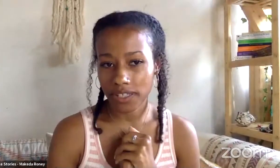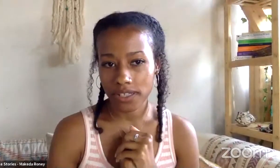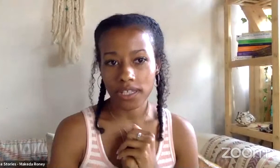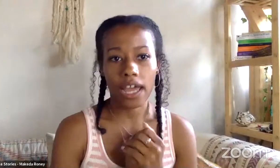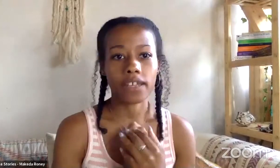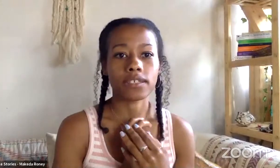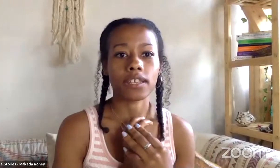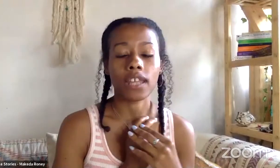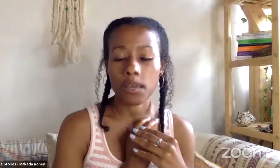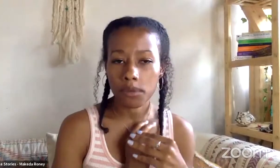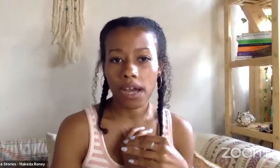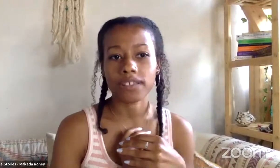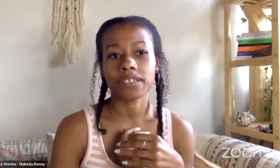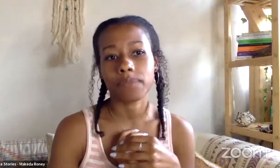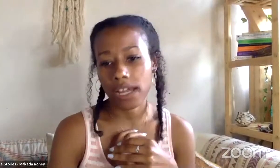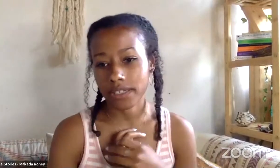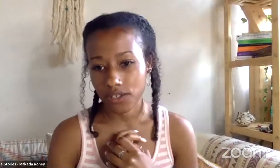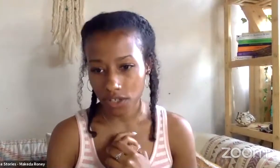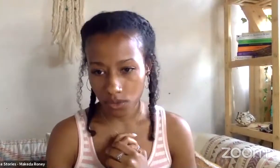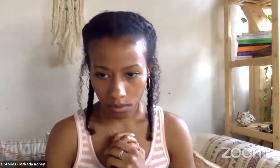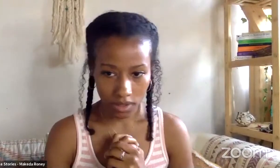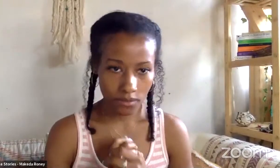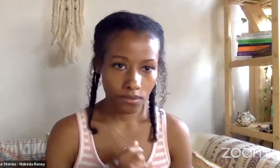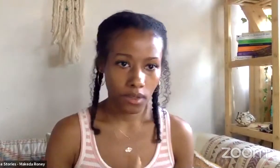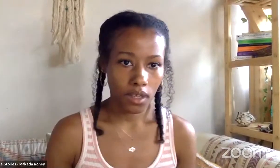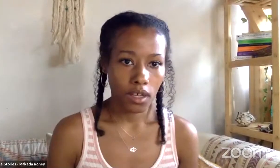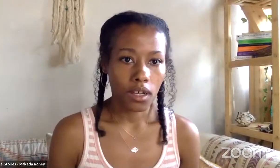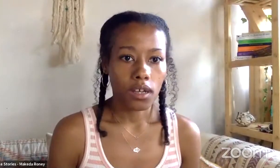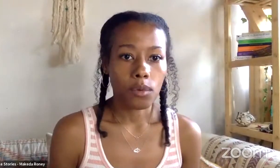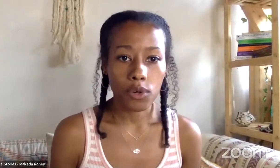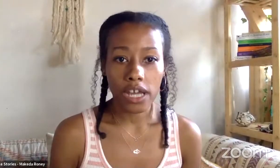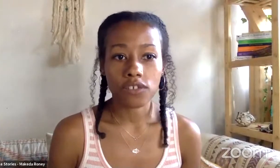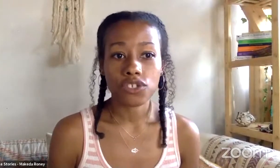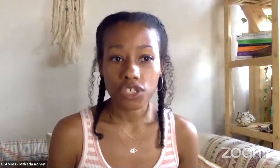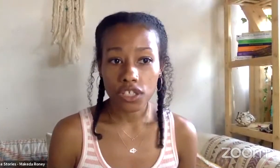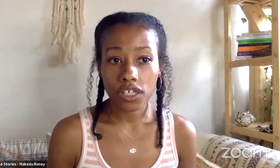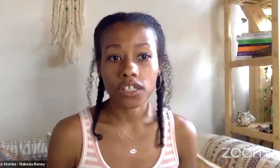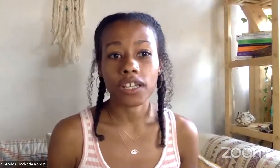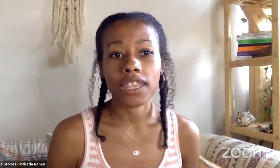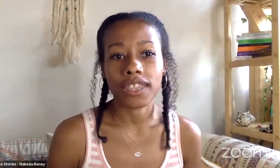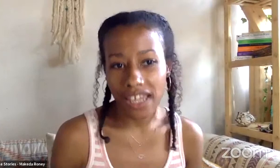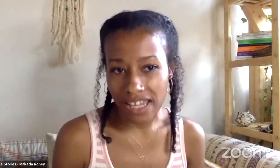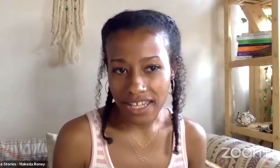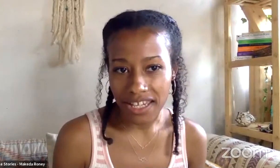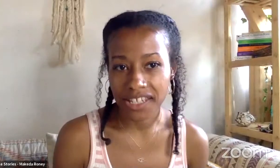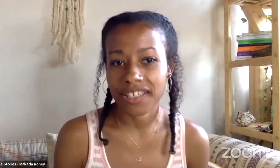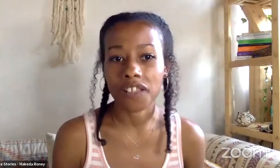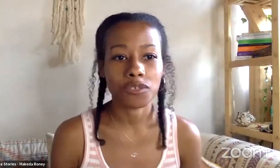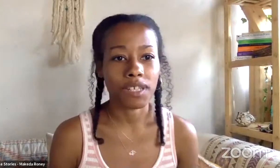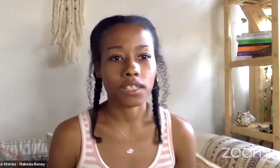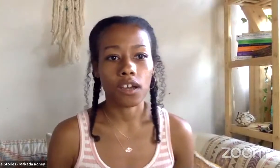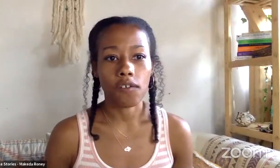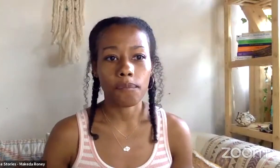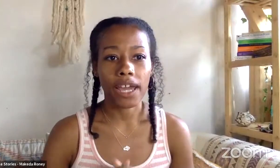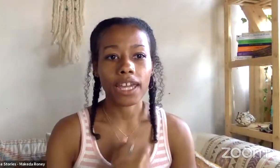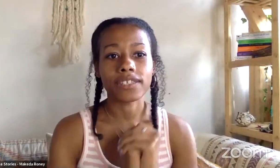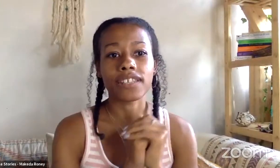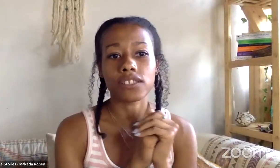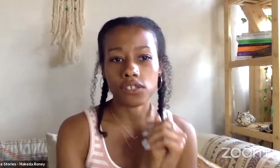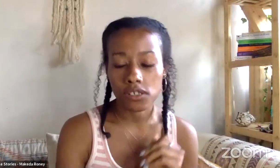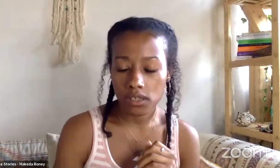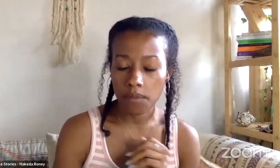in this human experience as an able-bodied Black Indigenous woman. pronouns she, her, and they, in acknowledgement of